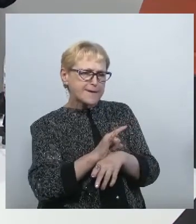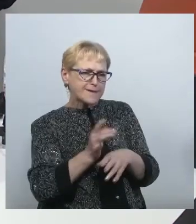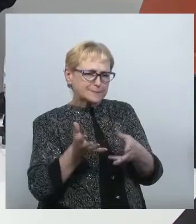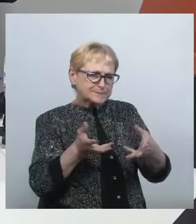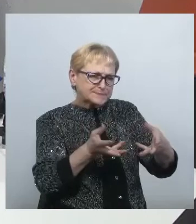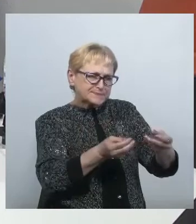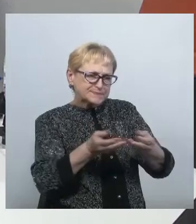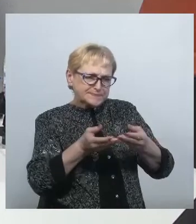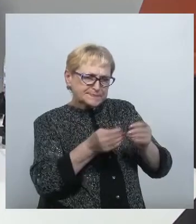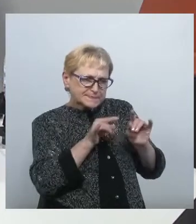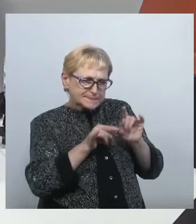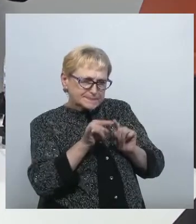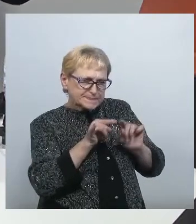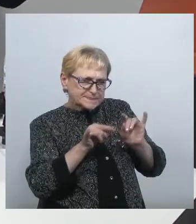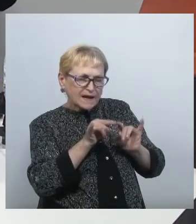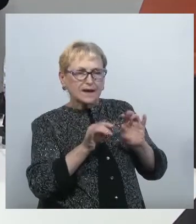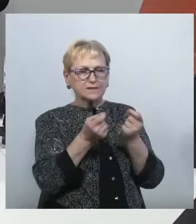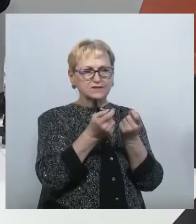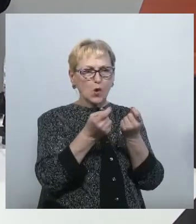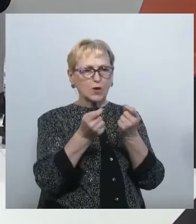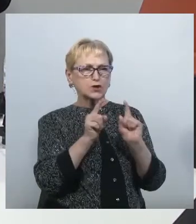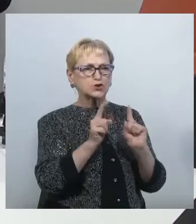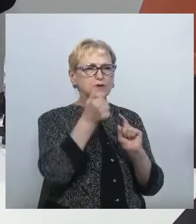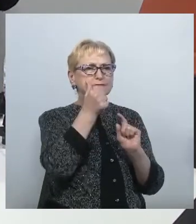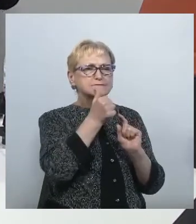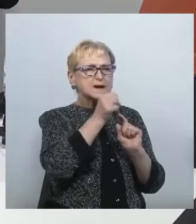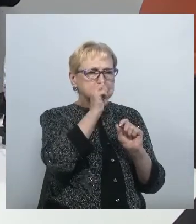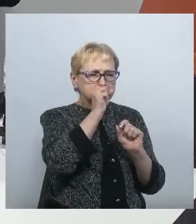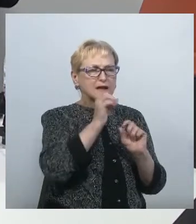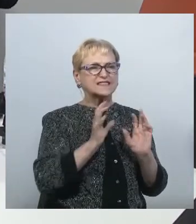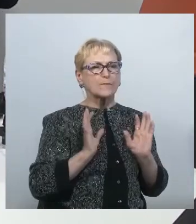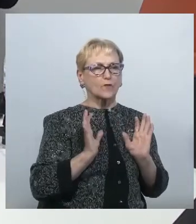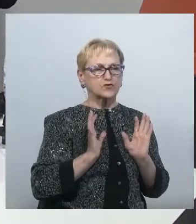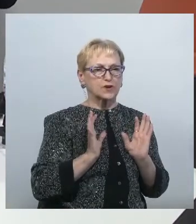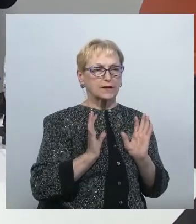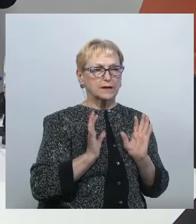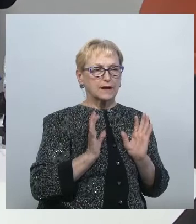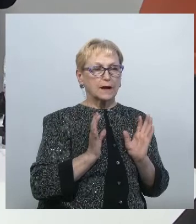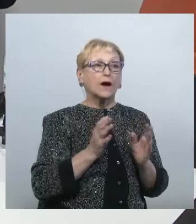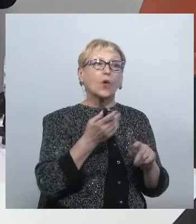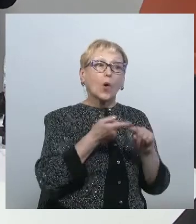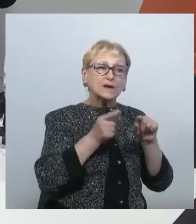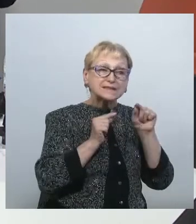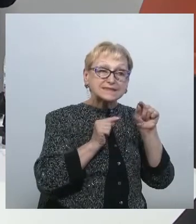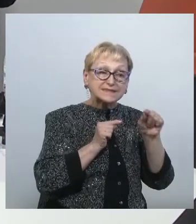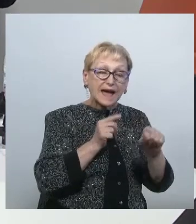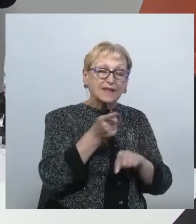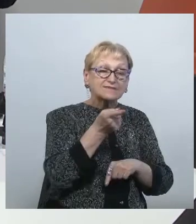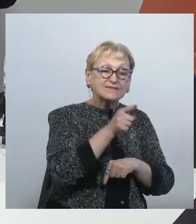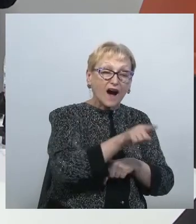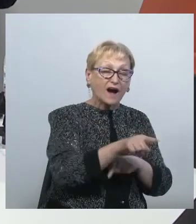fakes, manipulations with emotions, or probably they just don't tell all the information. And